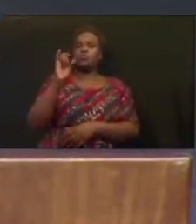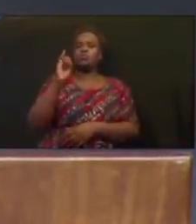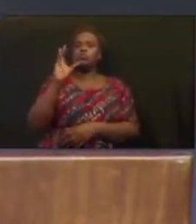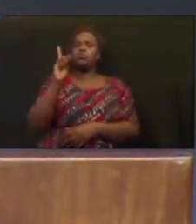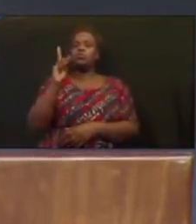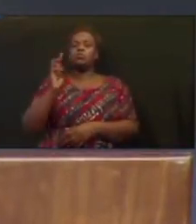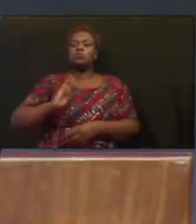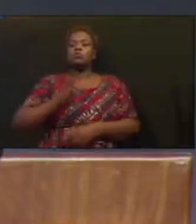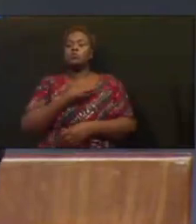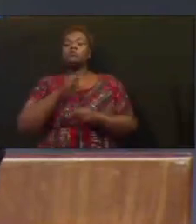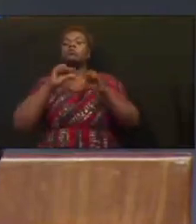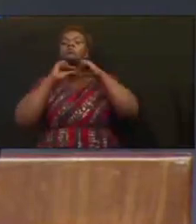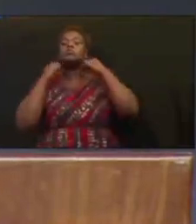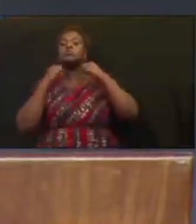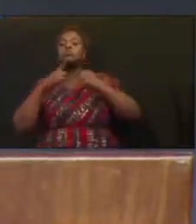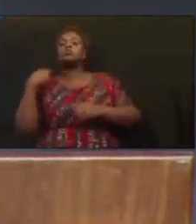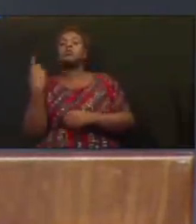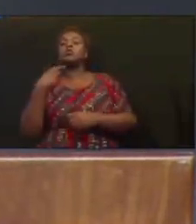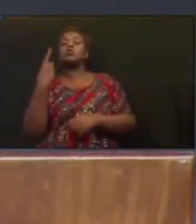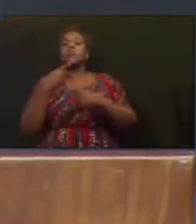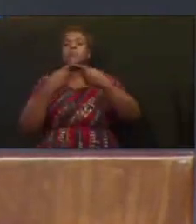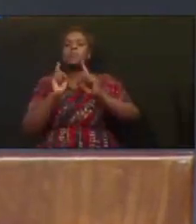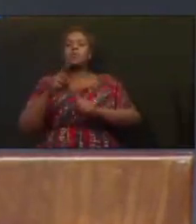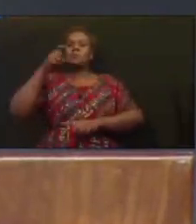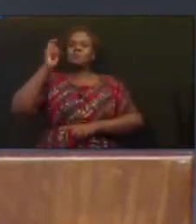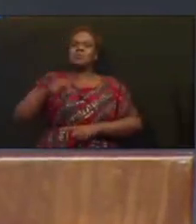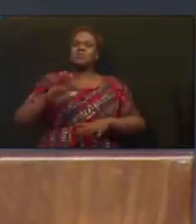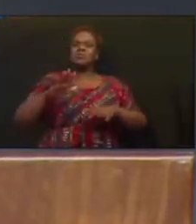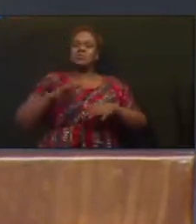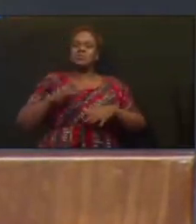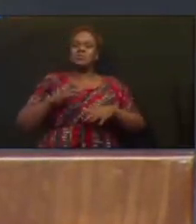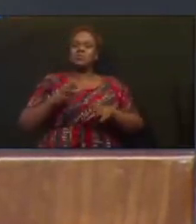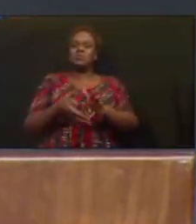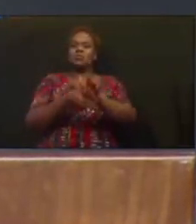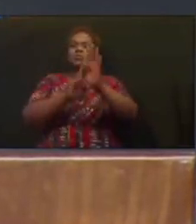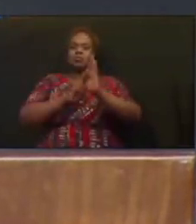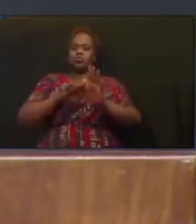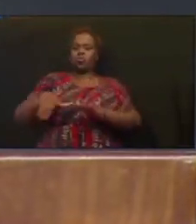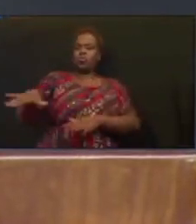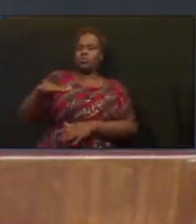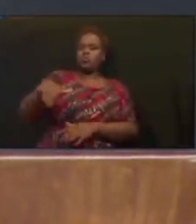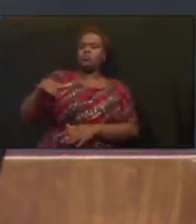been priests alone. We need to restore that territorial dominion.